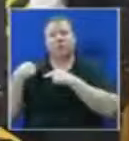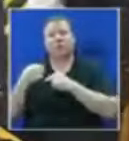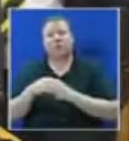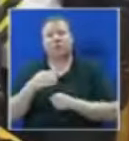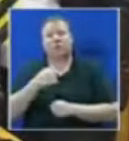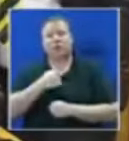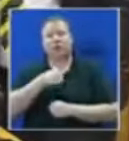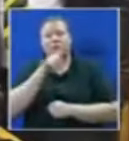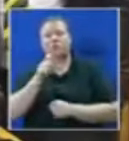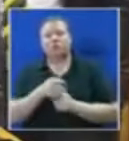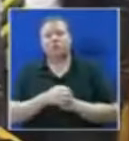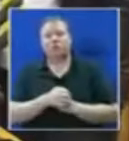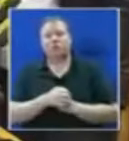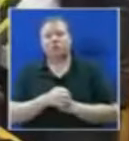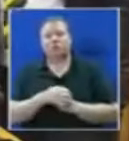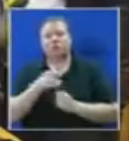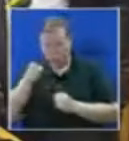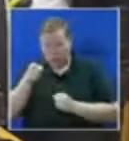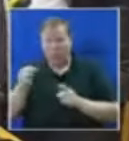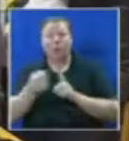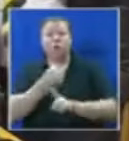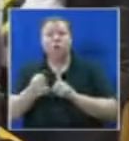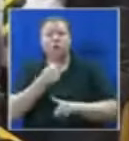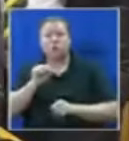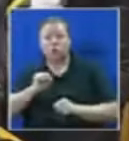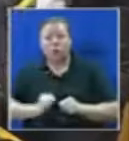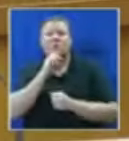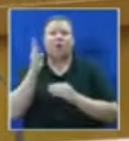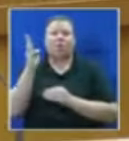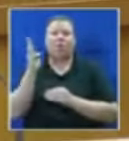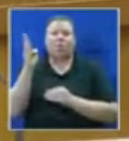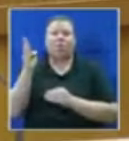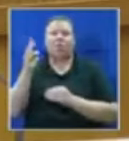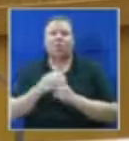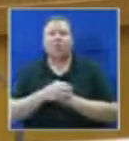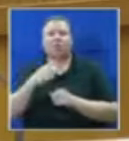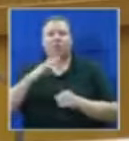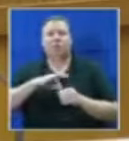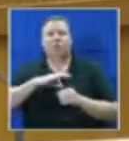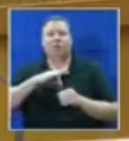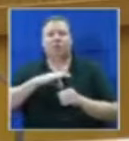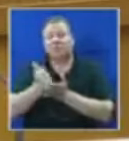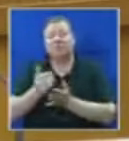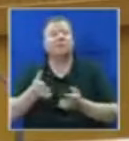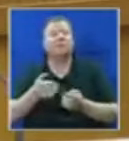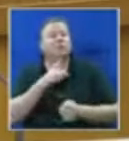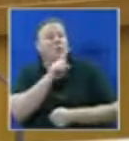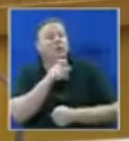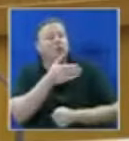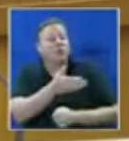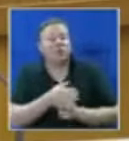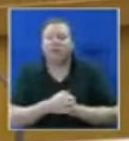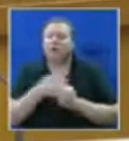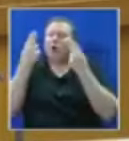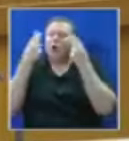My question to you is that, yes. Are you abusing your wife? Thank you very much, Chairperson of the NCOP. Good profit. Honourable Malema. Honourable